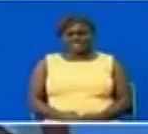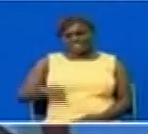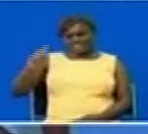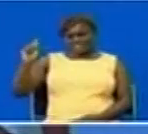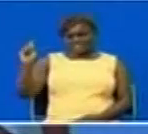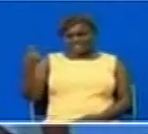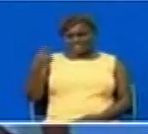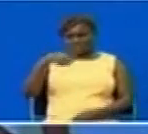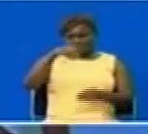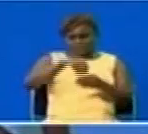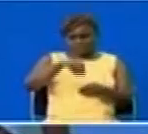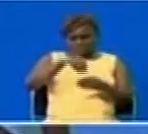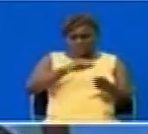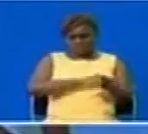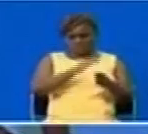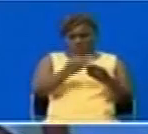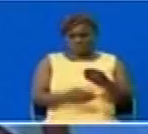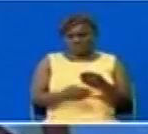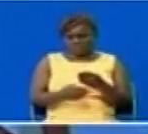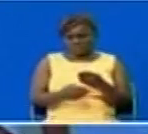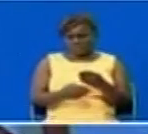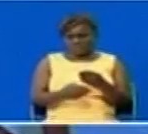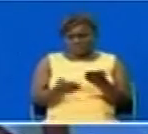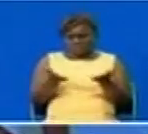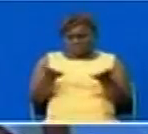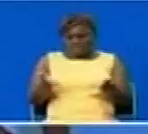Kenya Deposit Insurance Corporation, KDIC, is